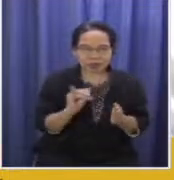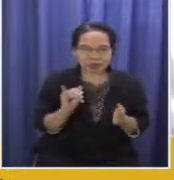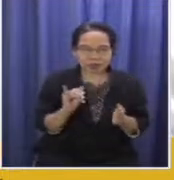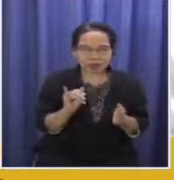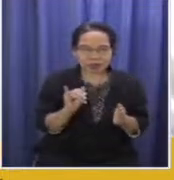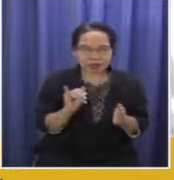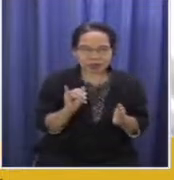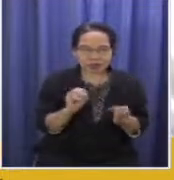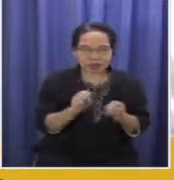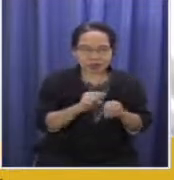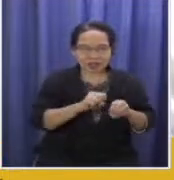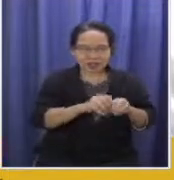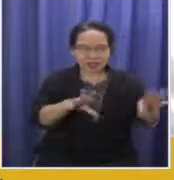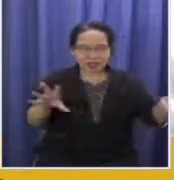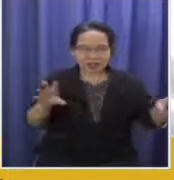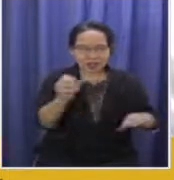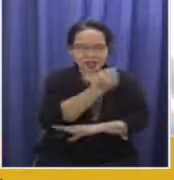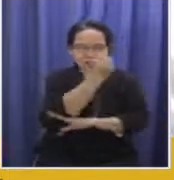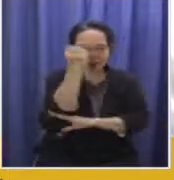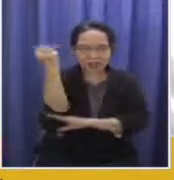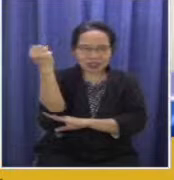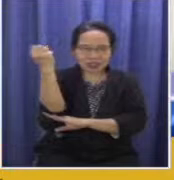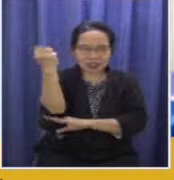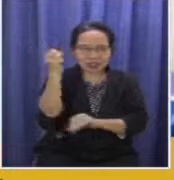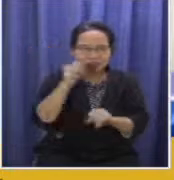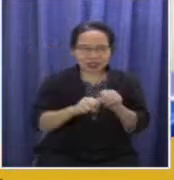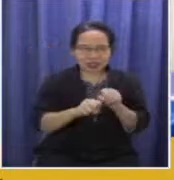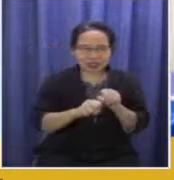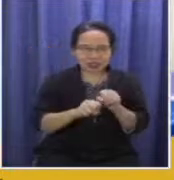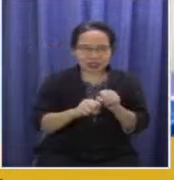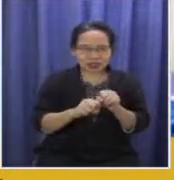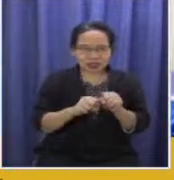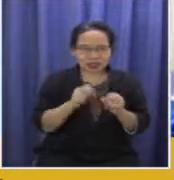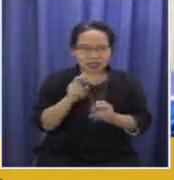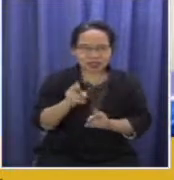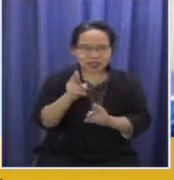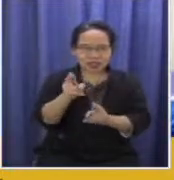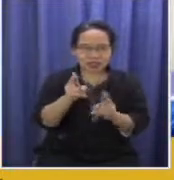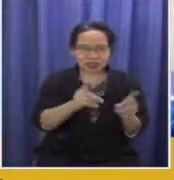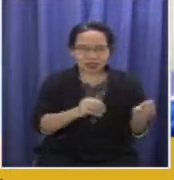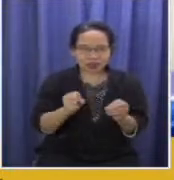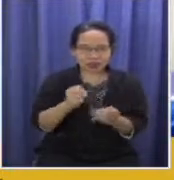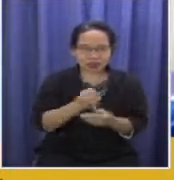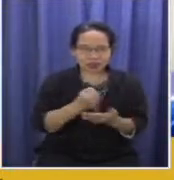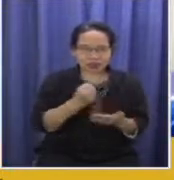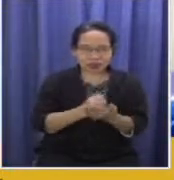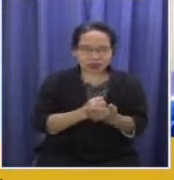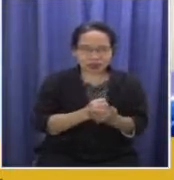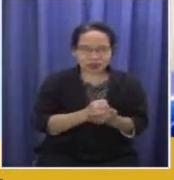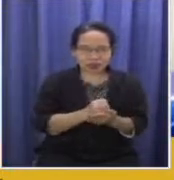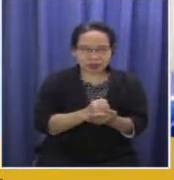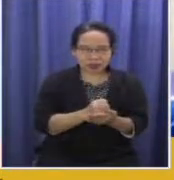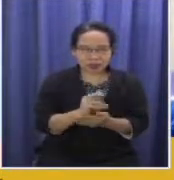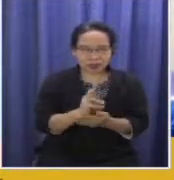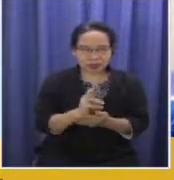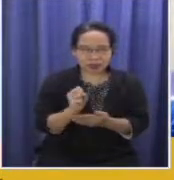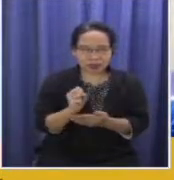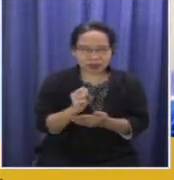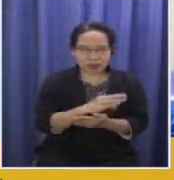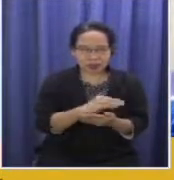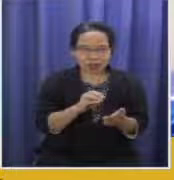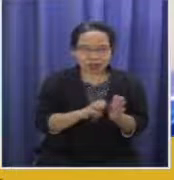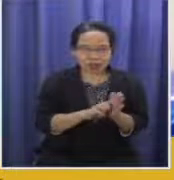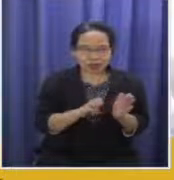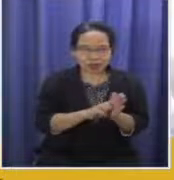being scattered in space. So they are in a hurry to do some maneuvers so that the